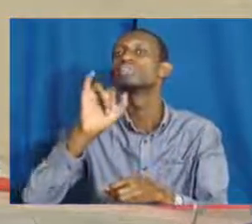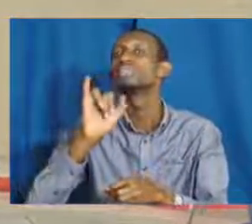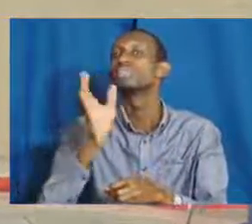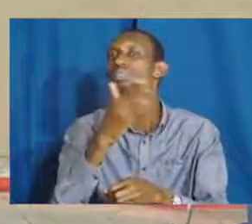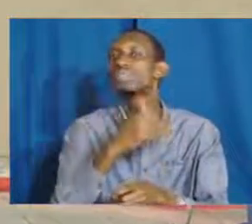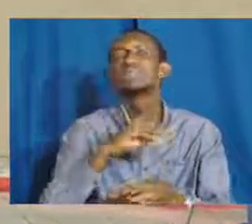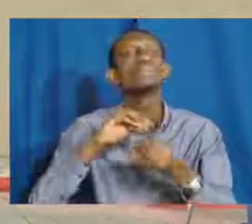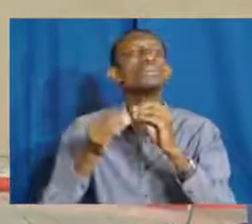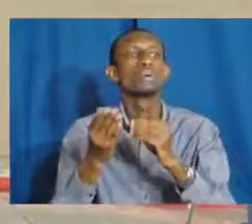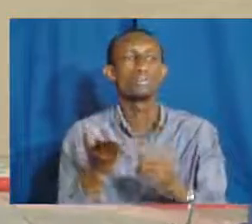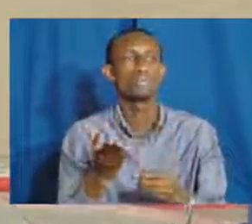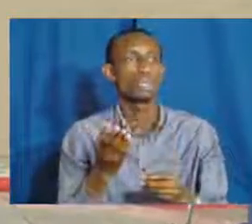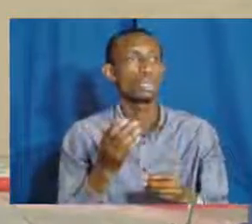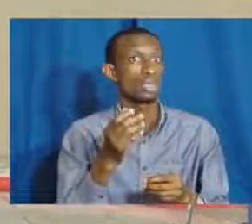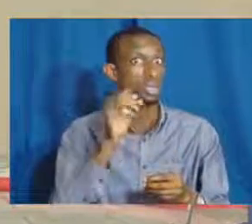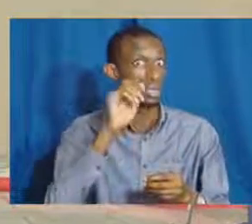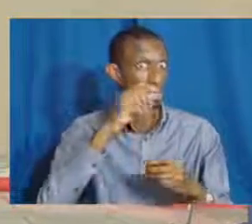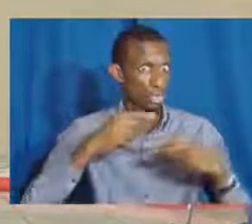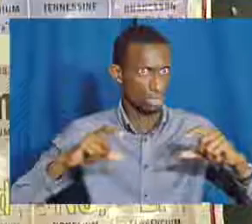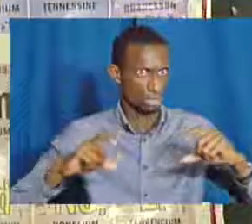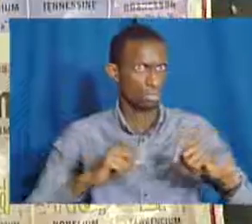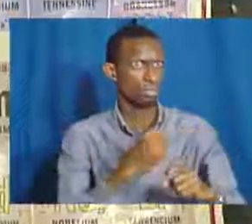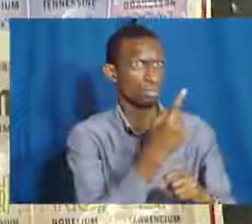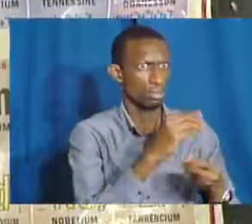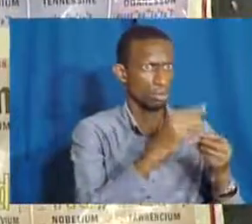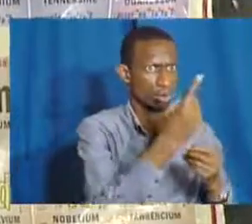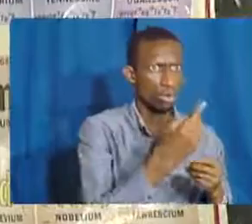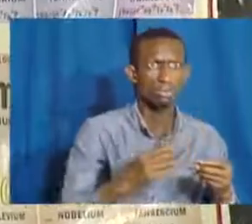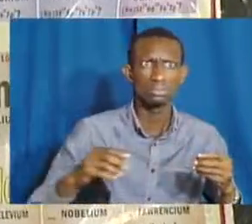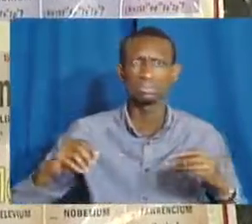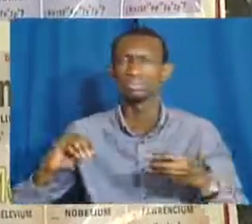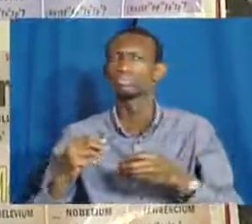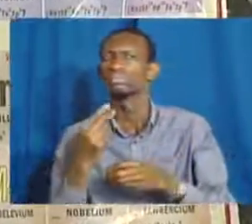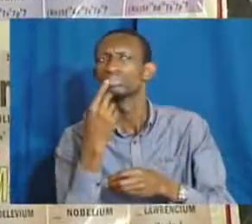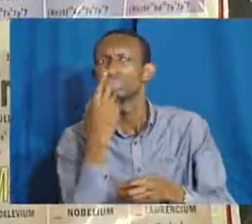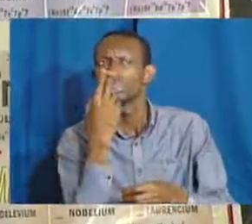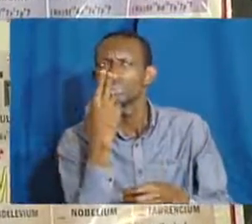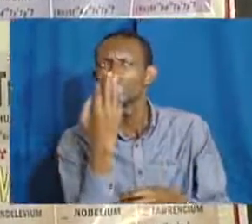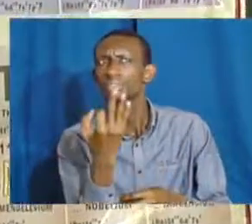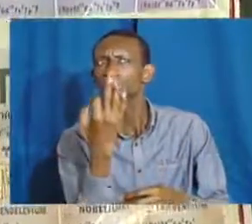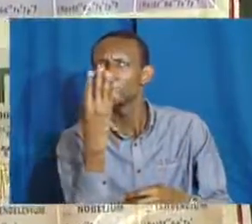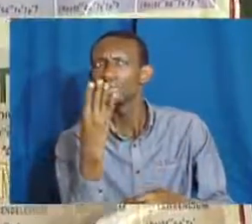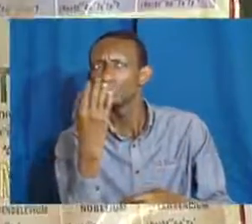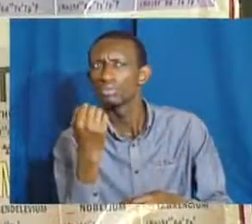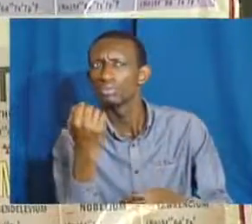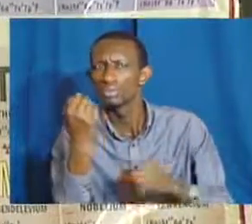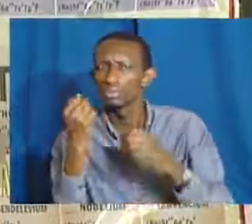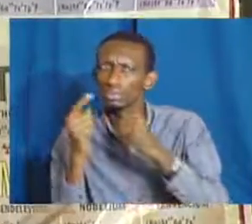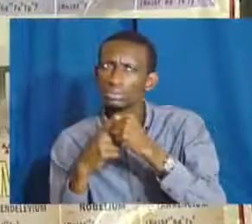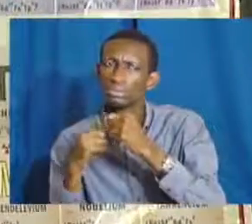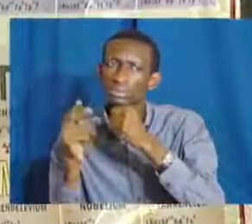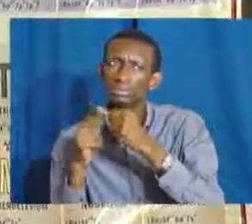element number 2, number 3, 4, 5, 6, 7, 8, 9, 10, and so on.